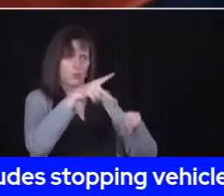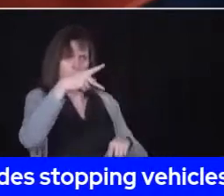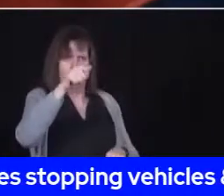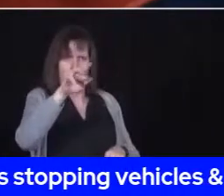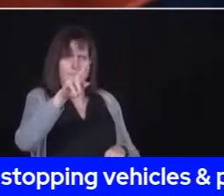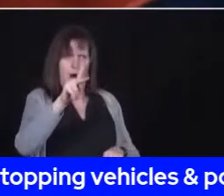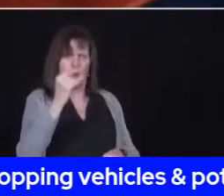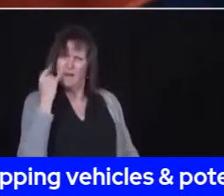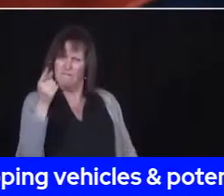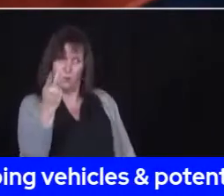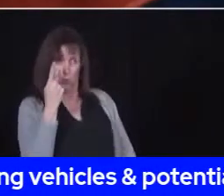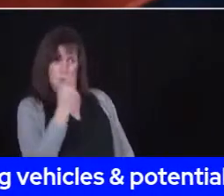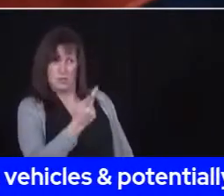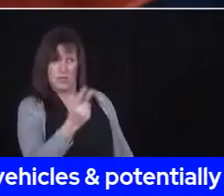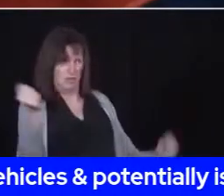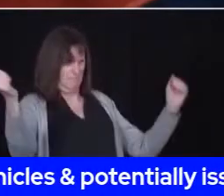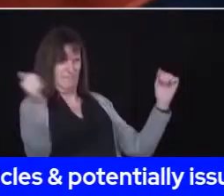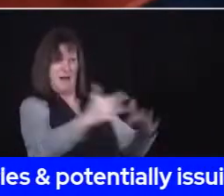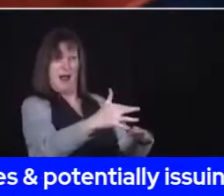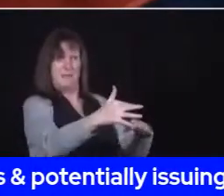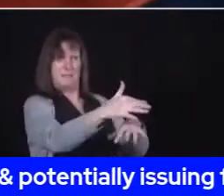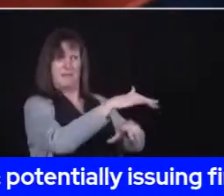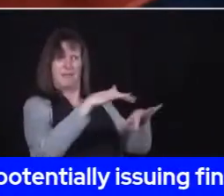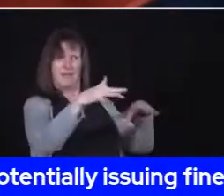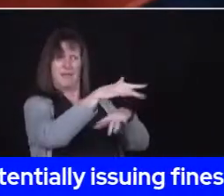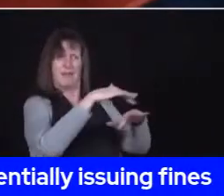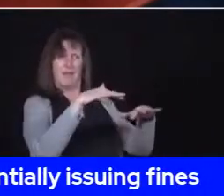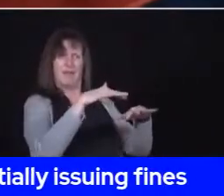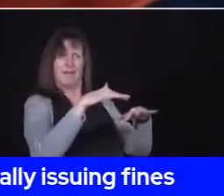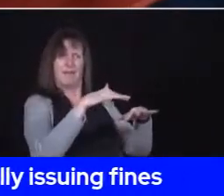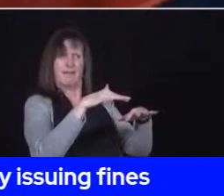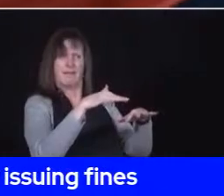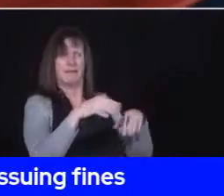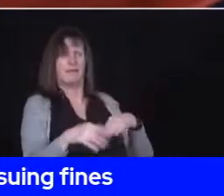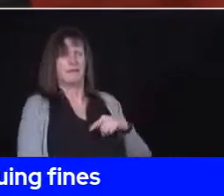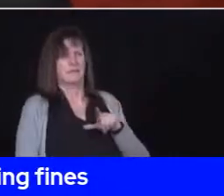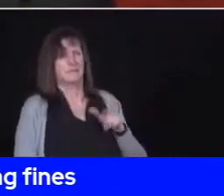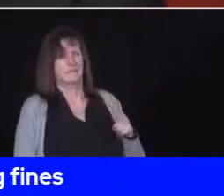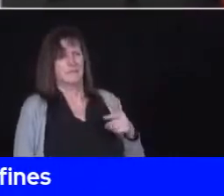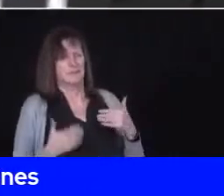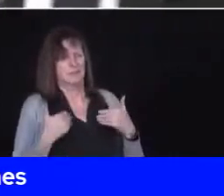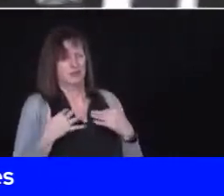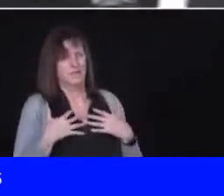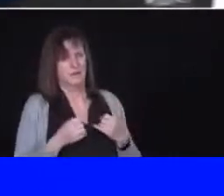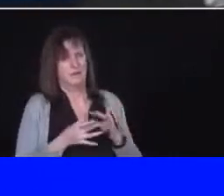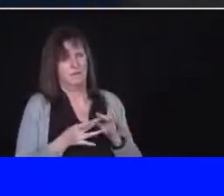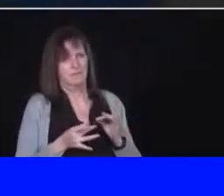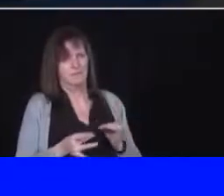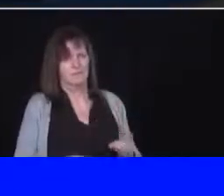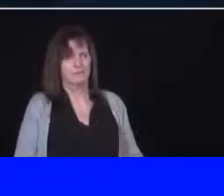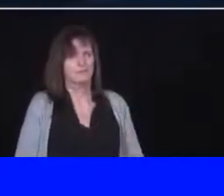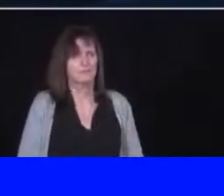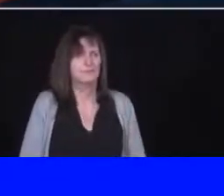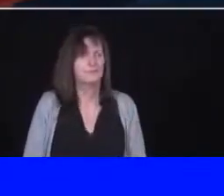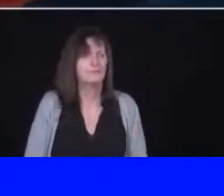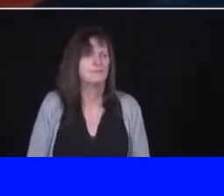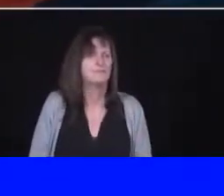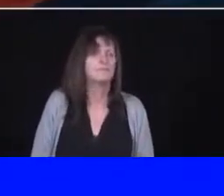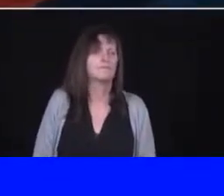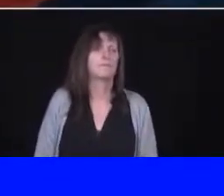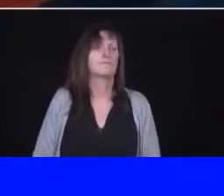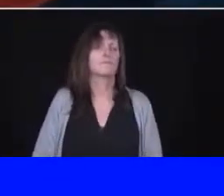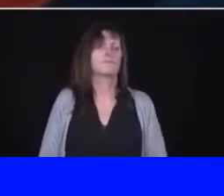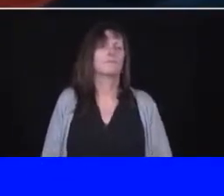parks are packed. But I'm going to pass this to the Minister of Health. Well,